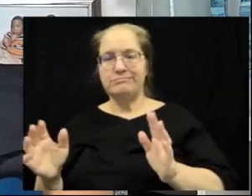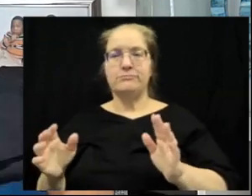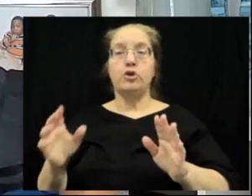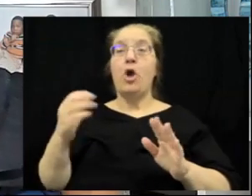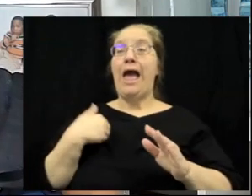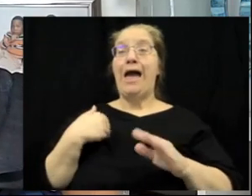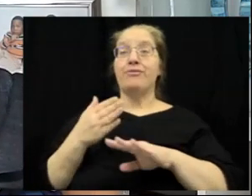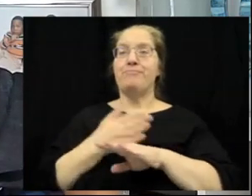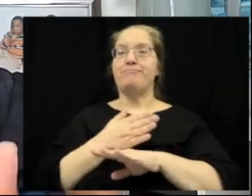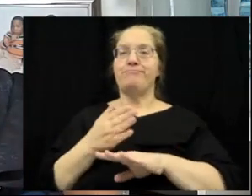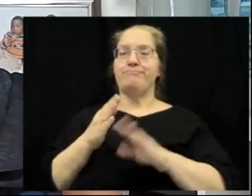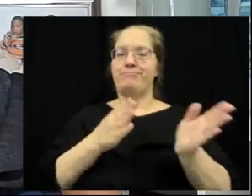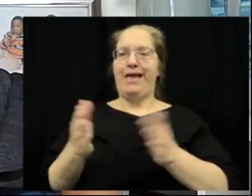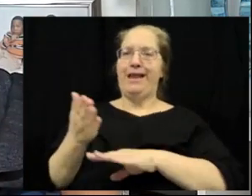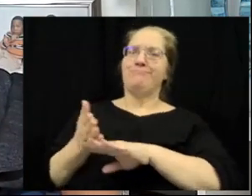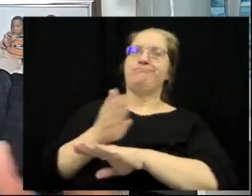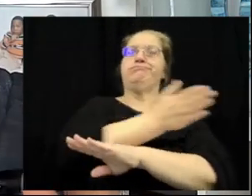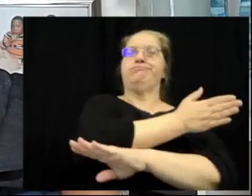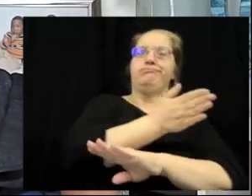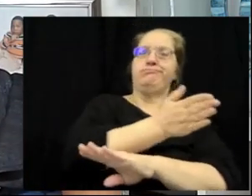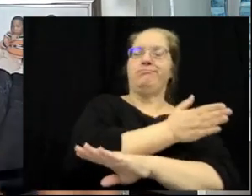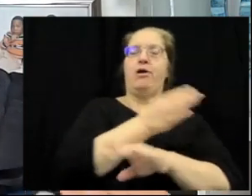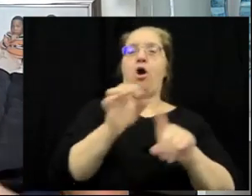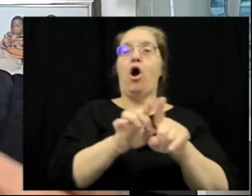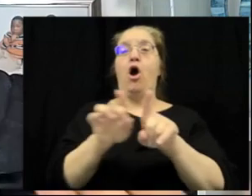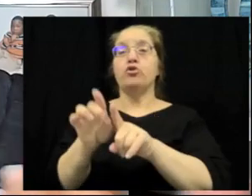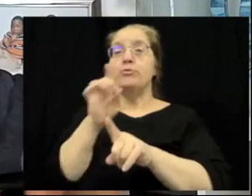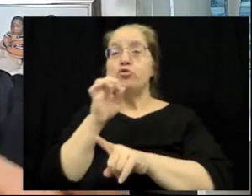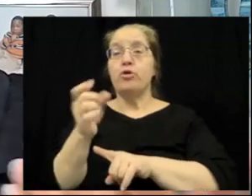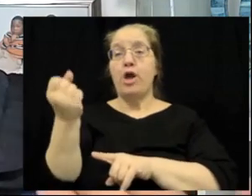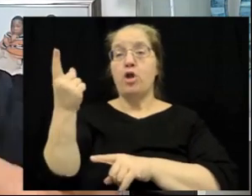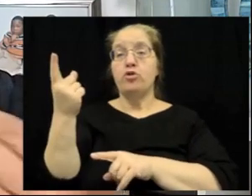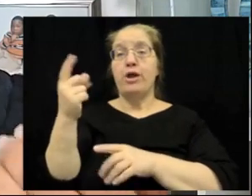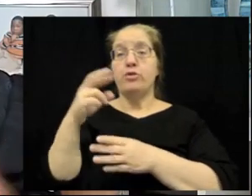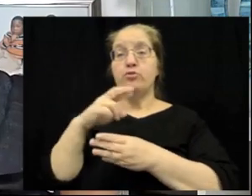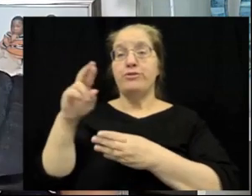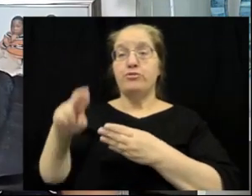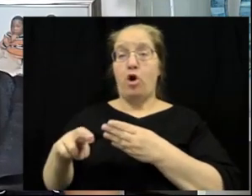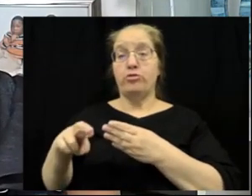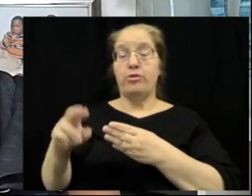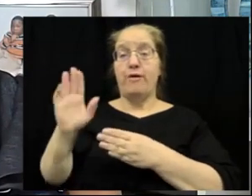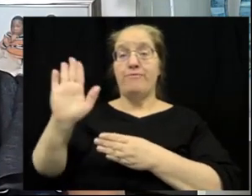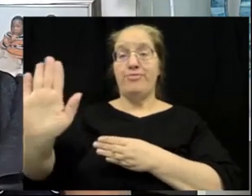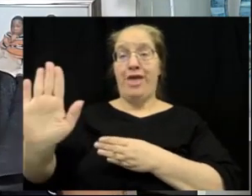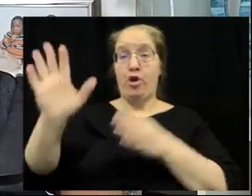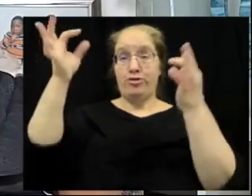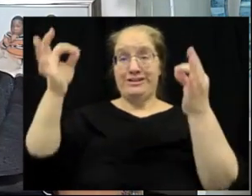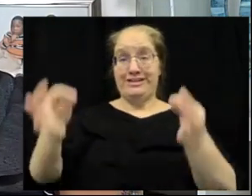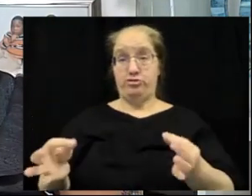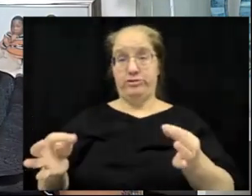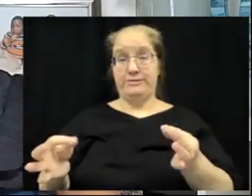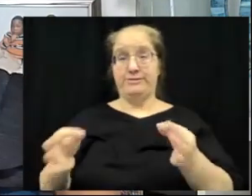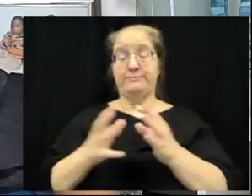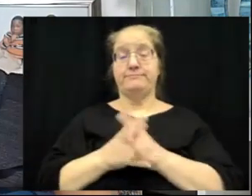place, and then also make sure they know what the outcomes will be for their choices.